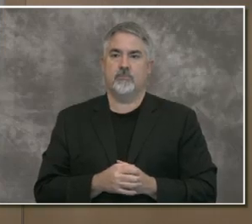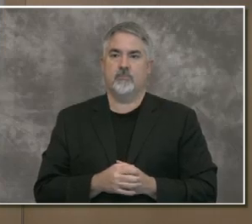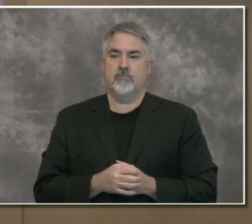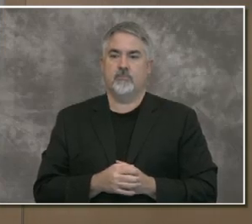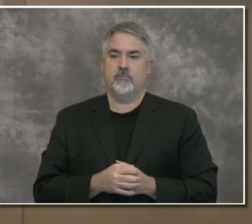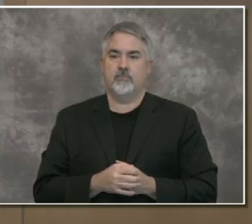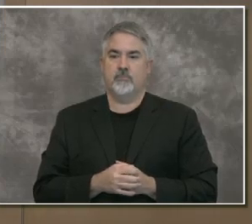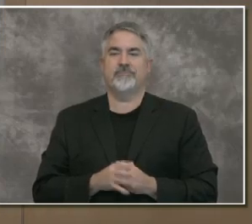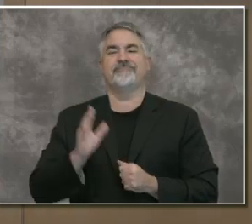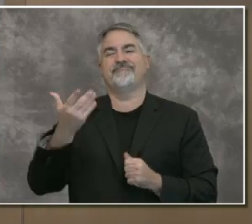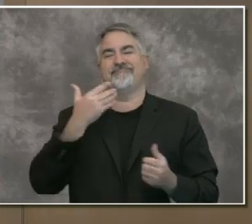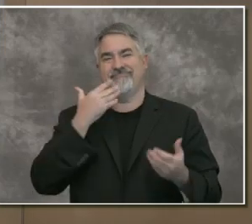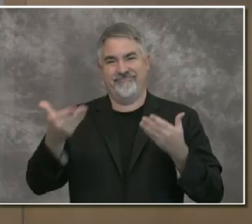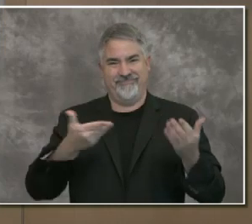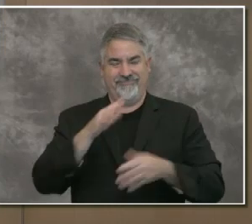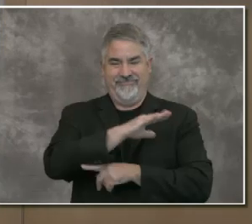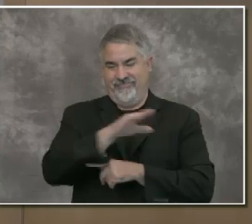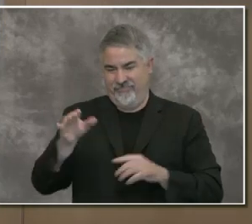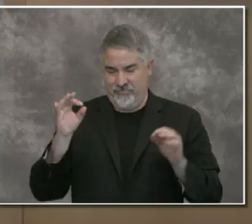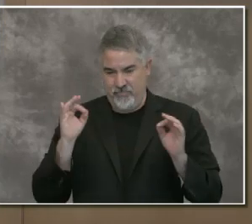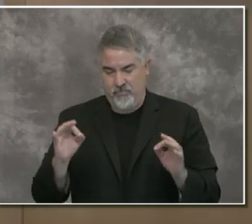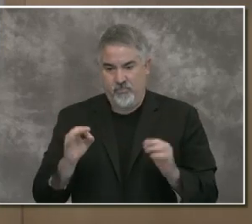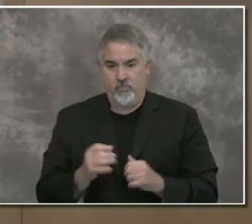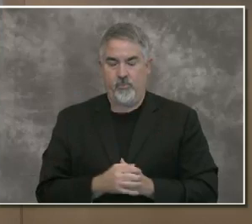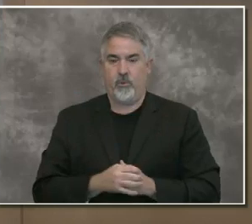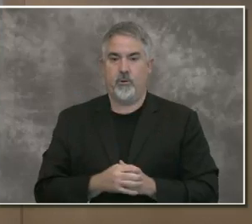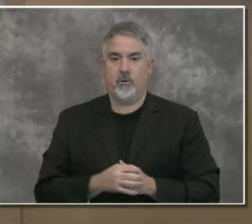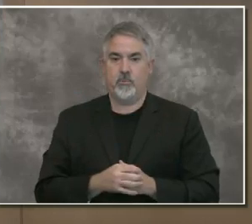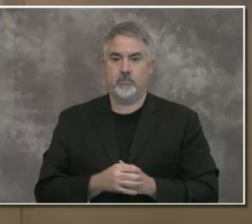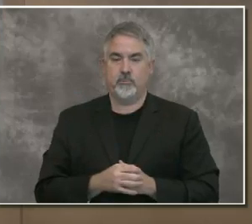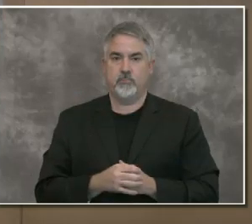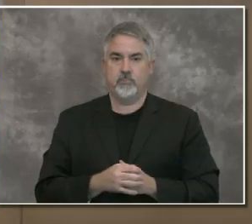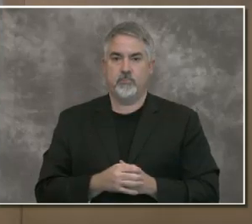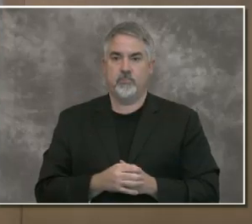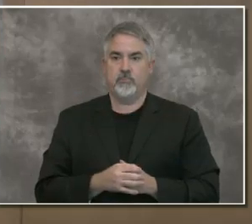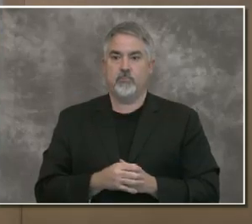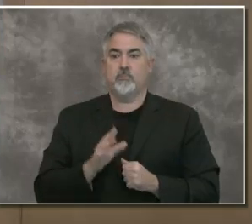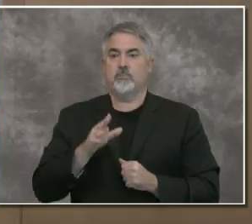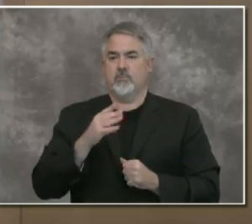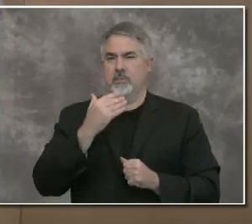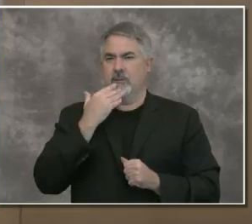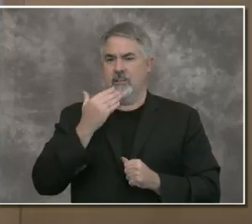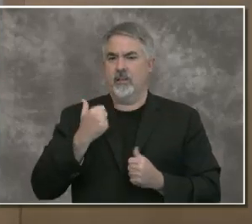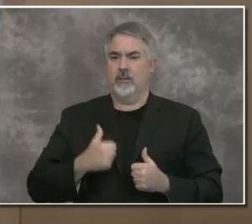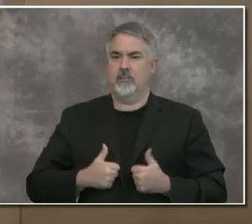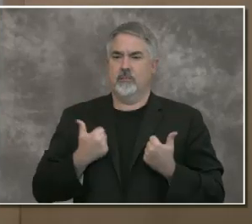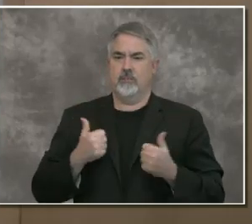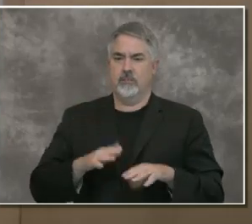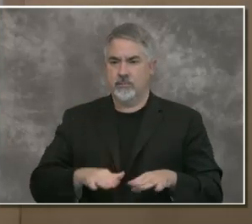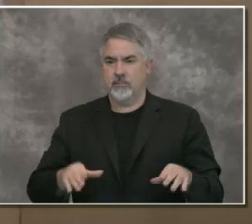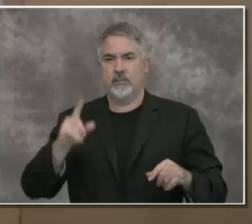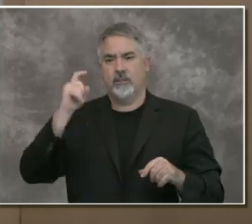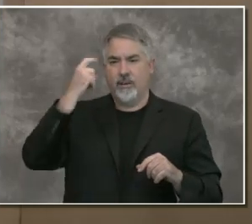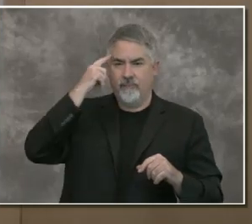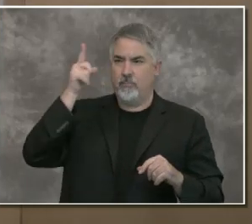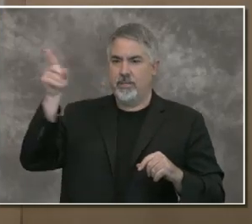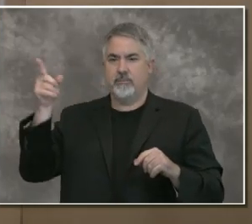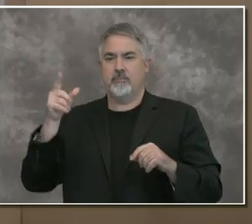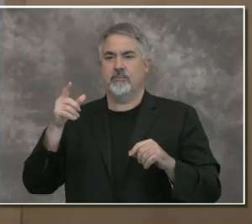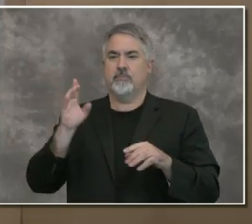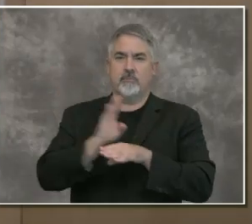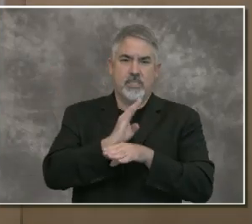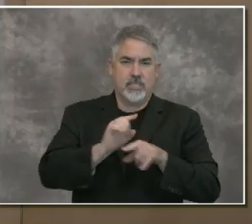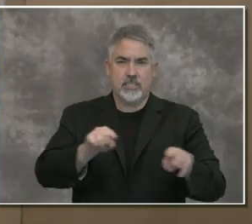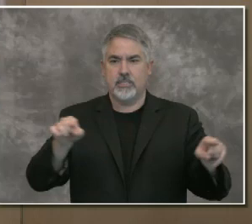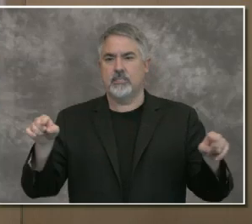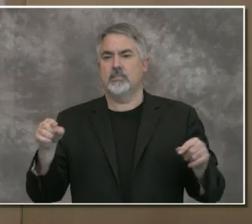Welcome and good afternoon, everyone. Thank you to residents, businesses, governments, and organizations for helping San